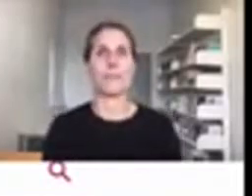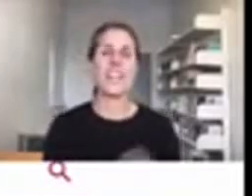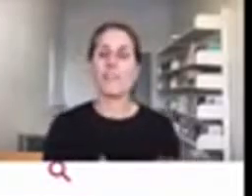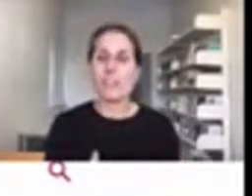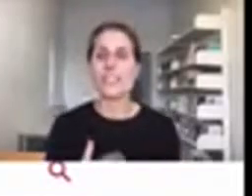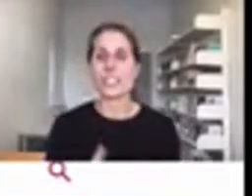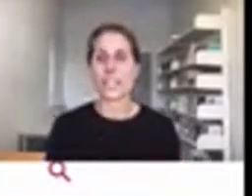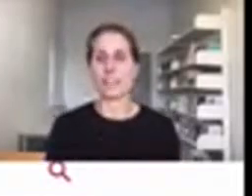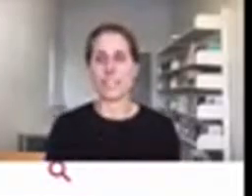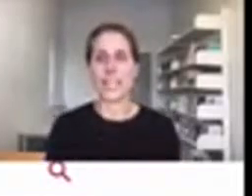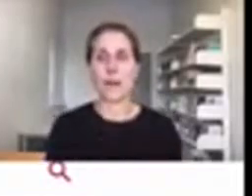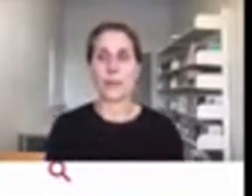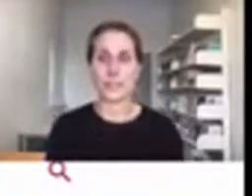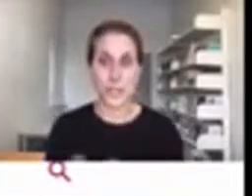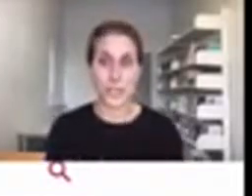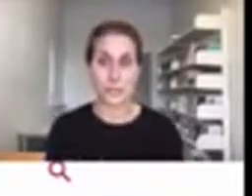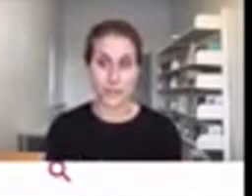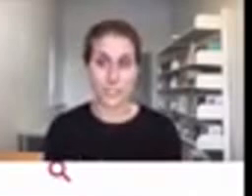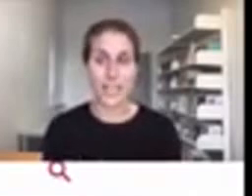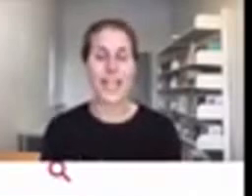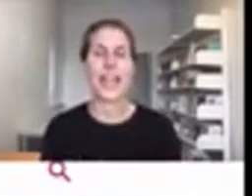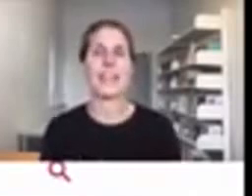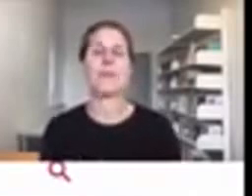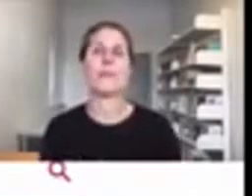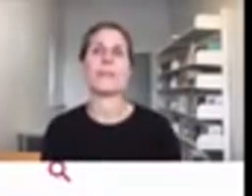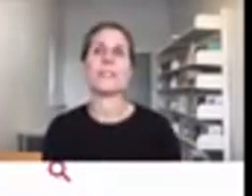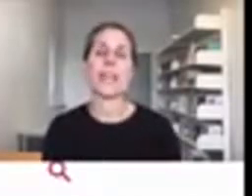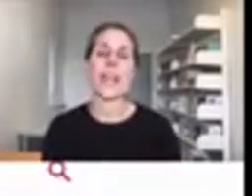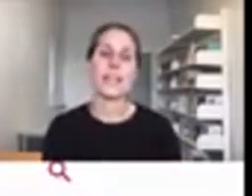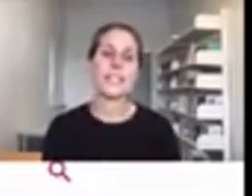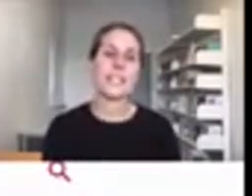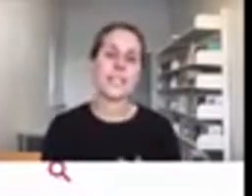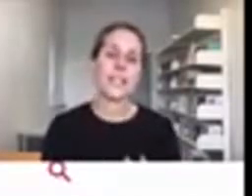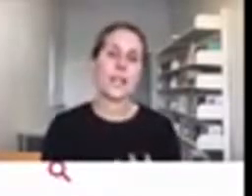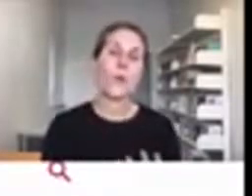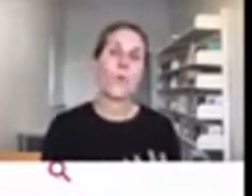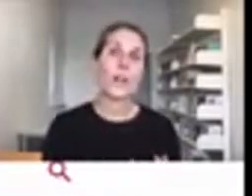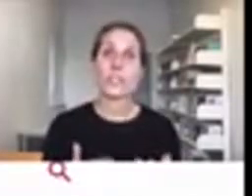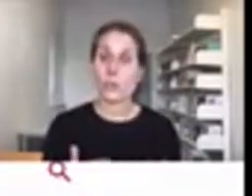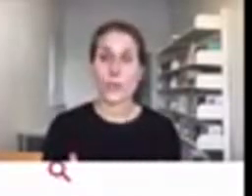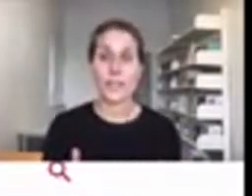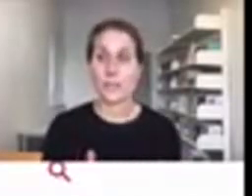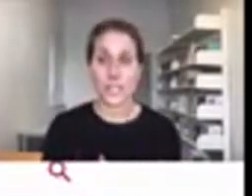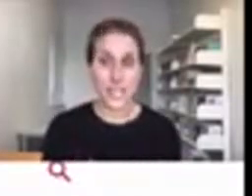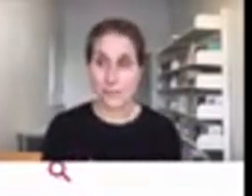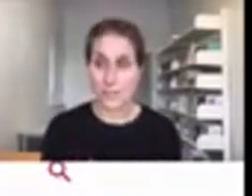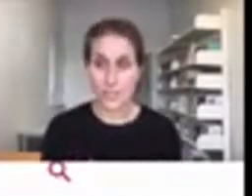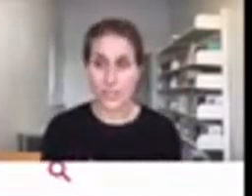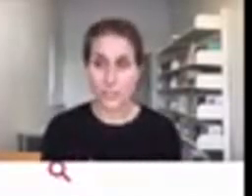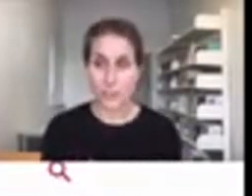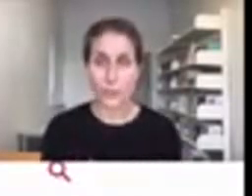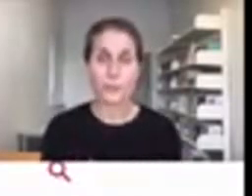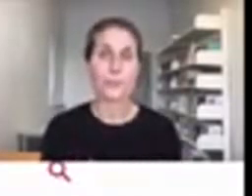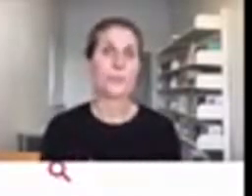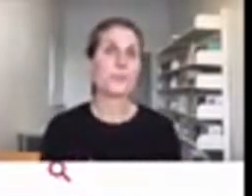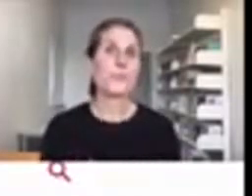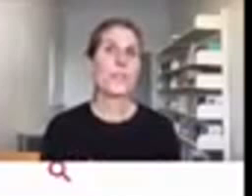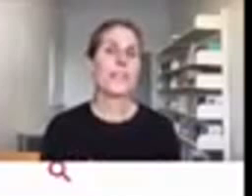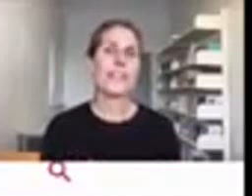times. Research can't really help us a huge amount at the moment. And whilst on one level that's absolutely